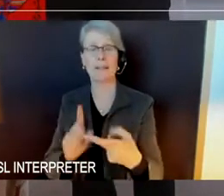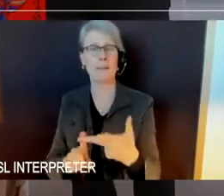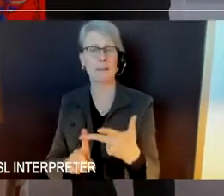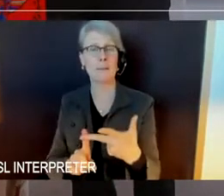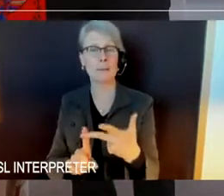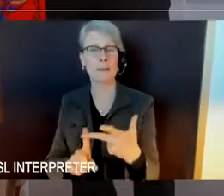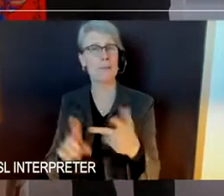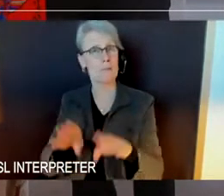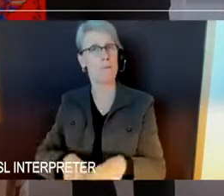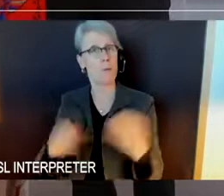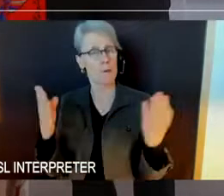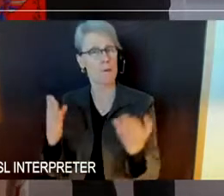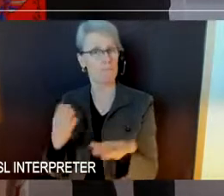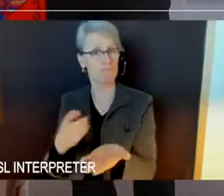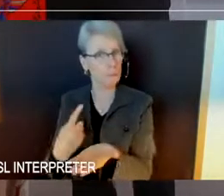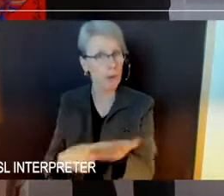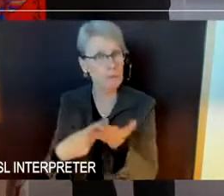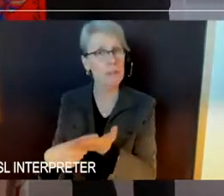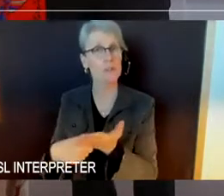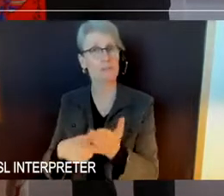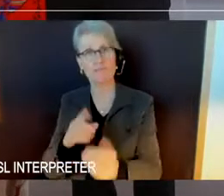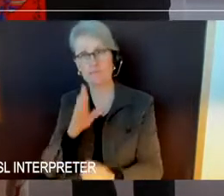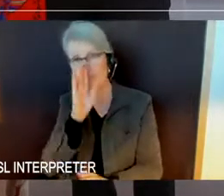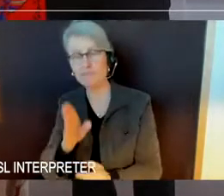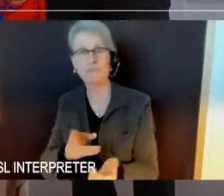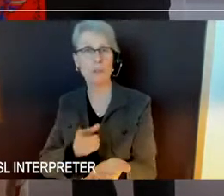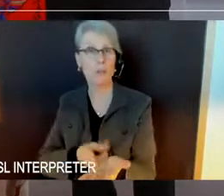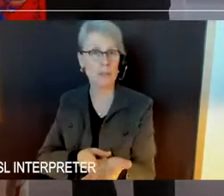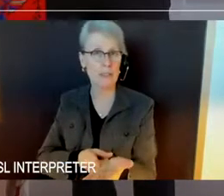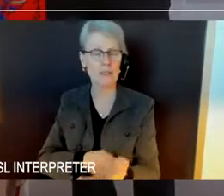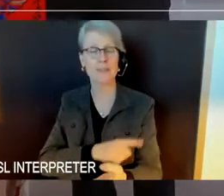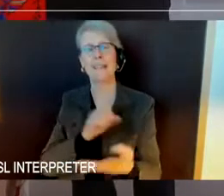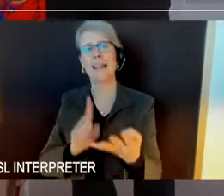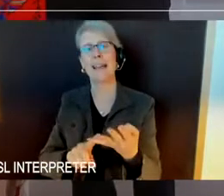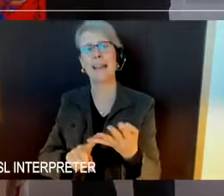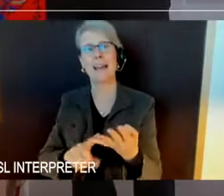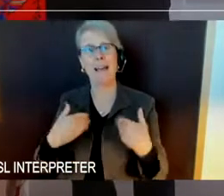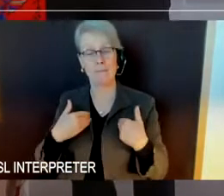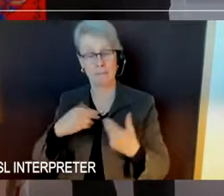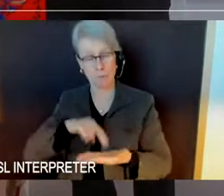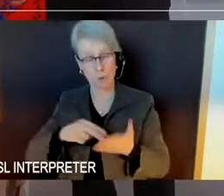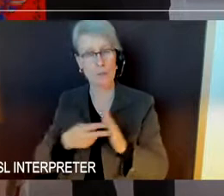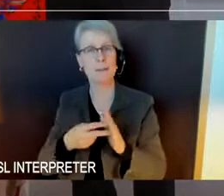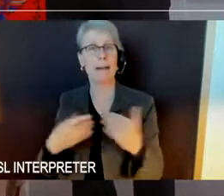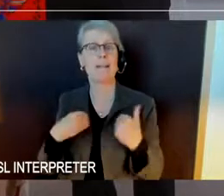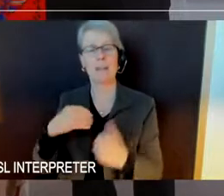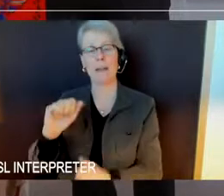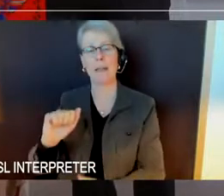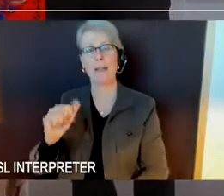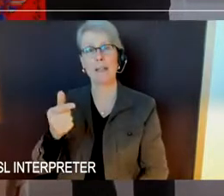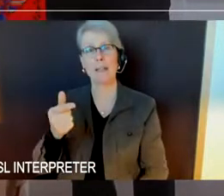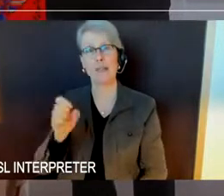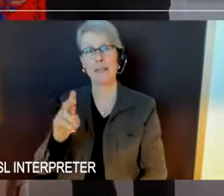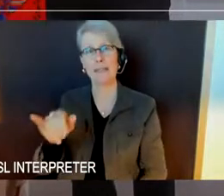relationships, an ability to have open and authentic conversation, and a sense of agency or